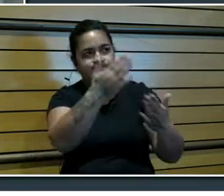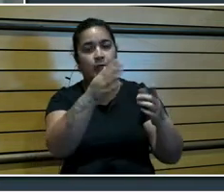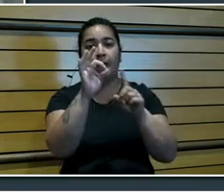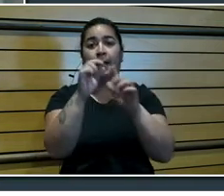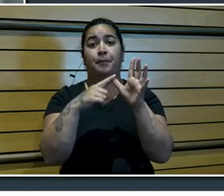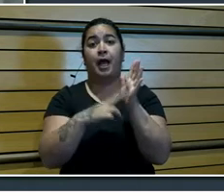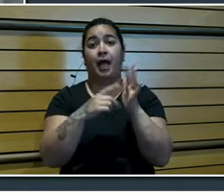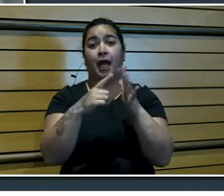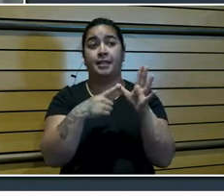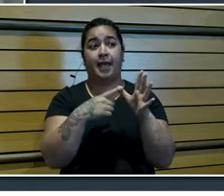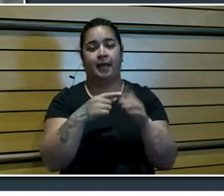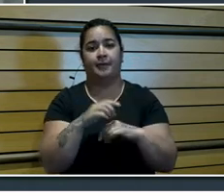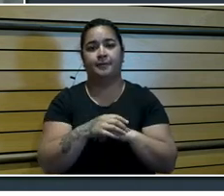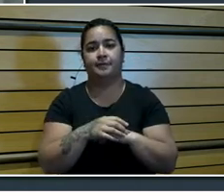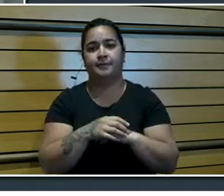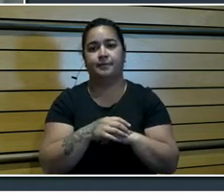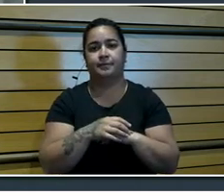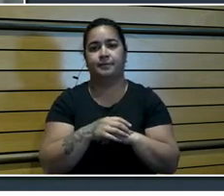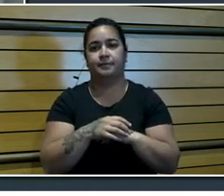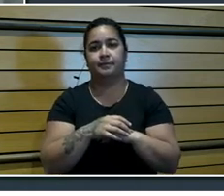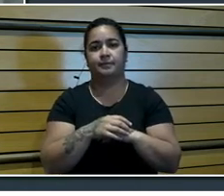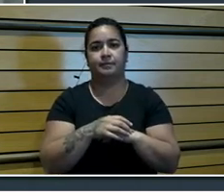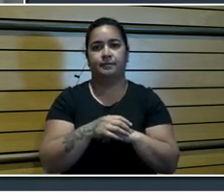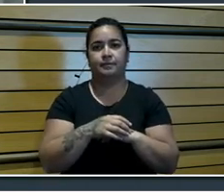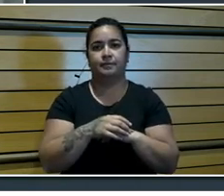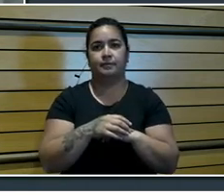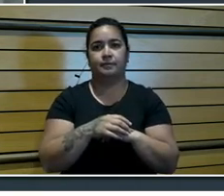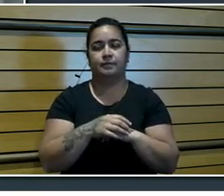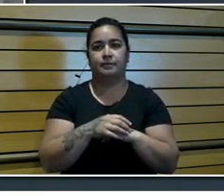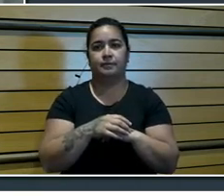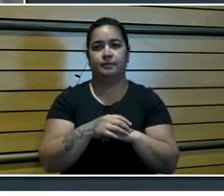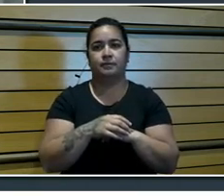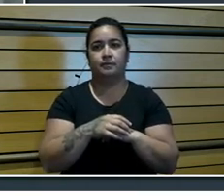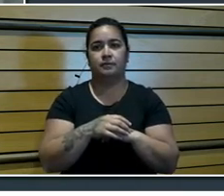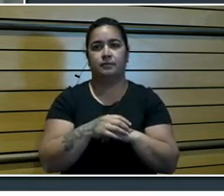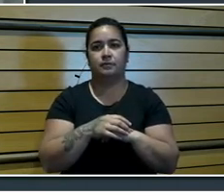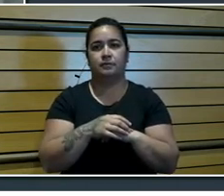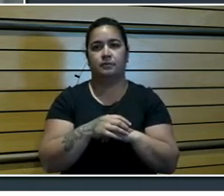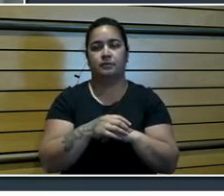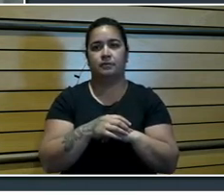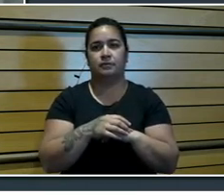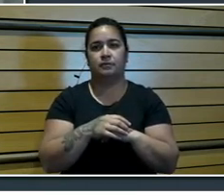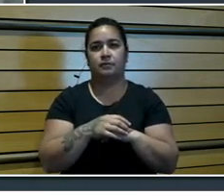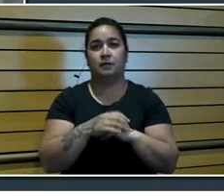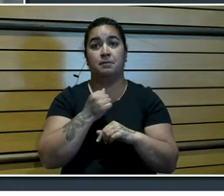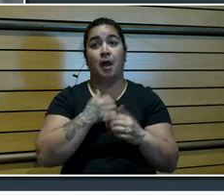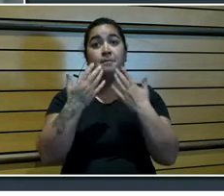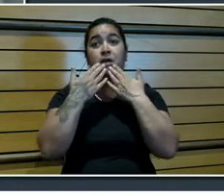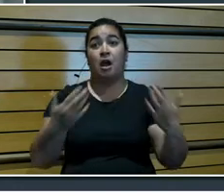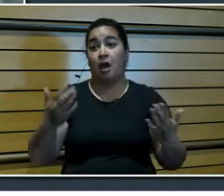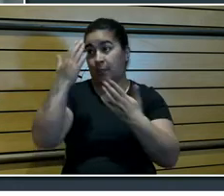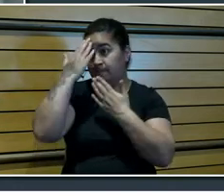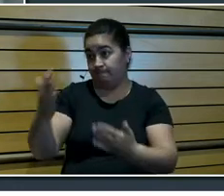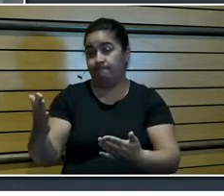beyond that is Pānia. Ka hoki nei au ki uti ki tō ki nei marae ki waiohiki. Kei reira ko tō ku hapu ku ngā